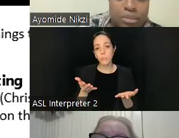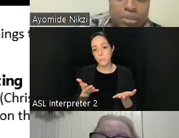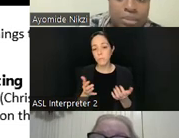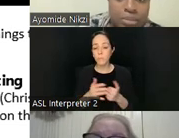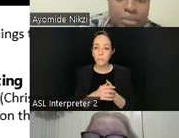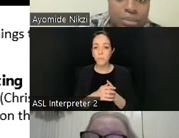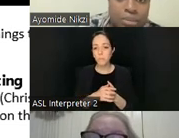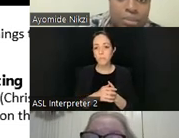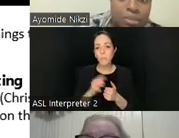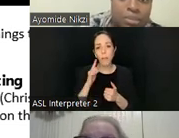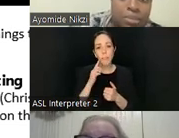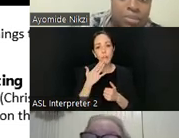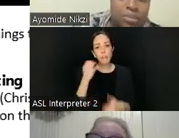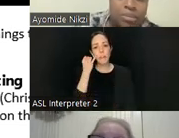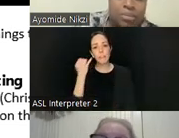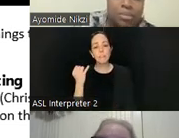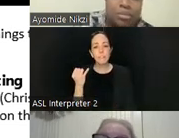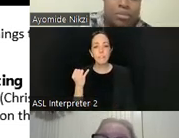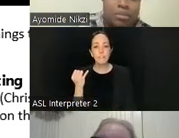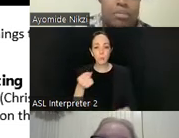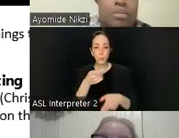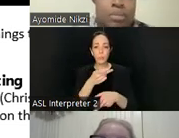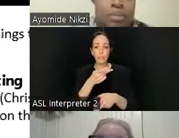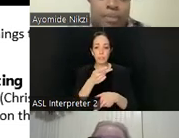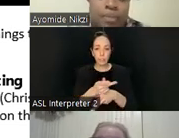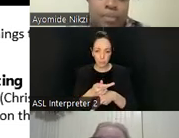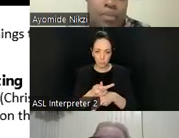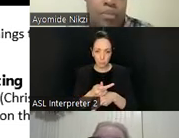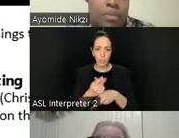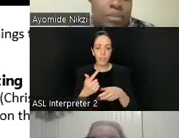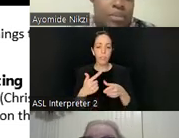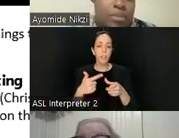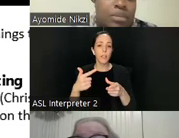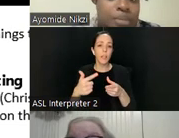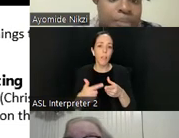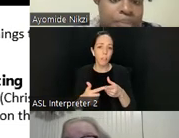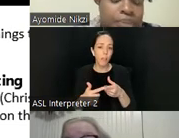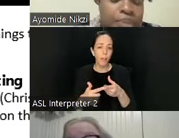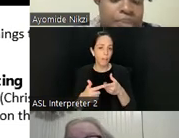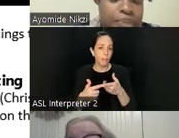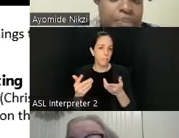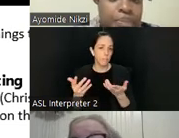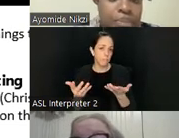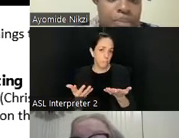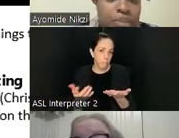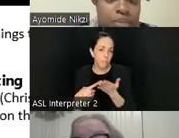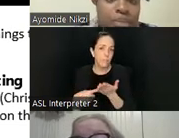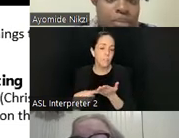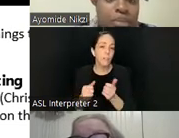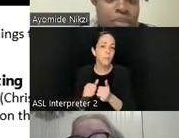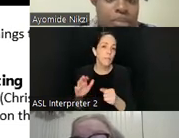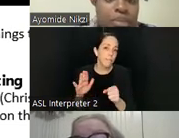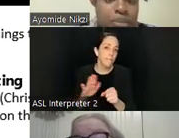to the full committee. I mean, hopefully we don't have to have another subcommittee meeting, but, you know, maybe we can address